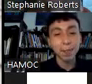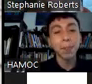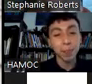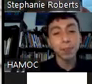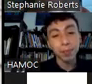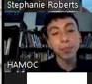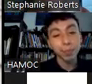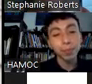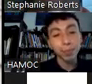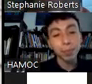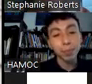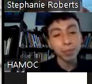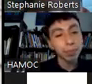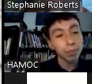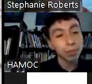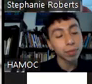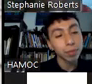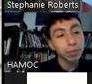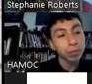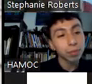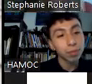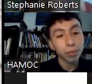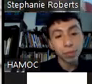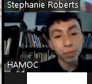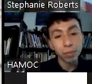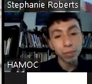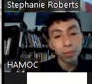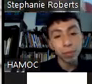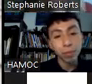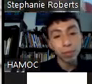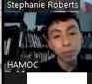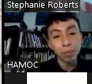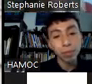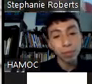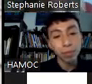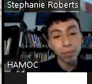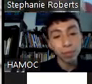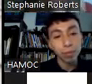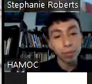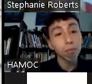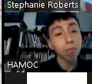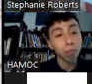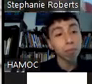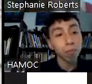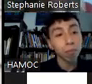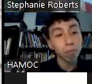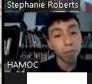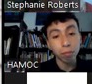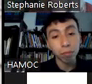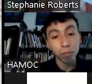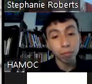Well, this specific picture was a cactus that I